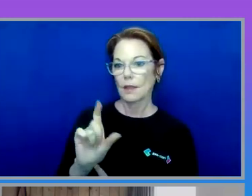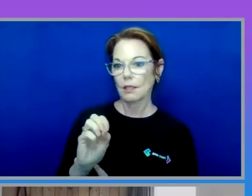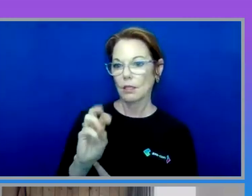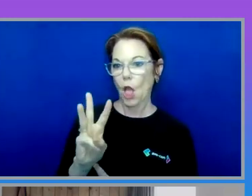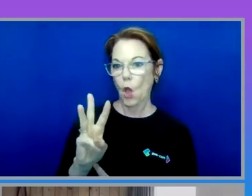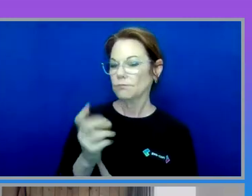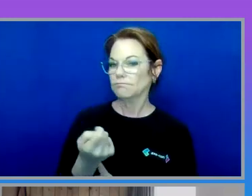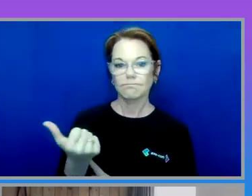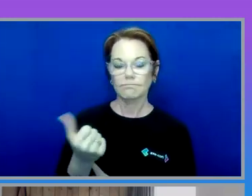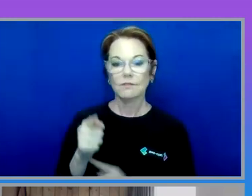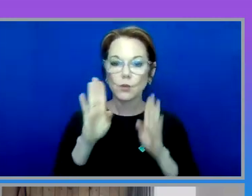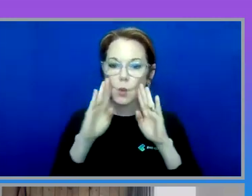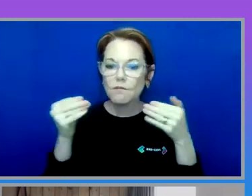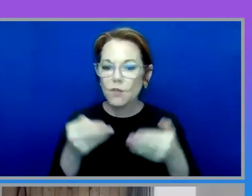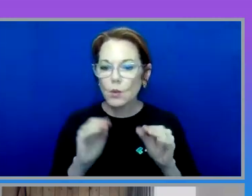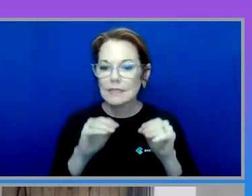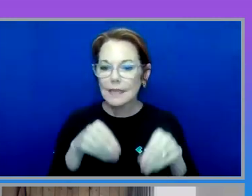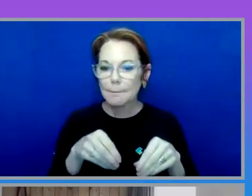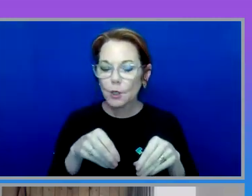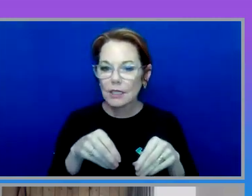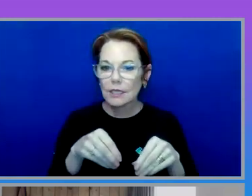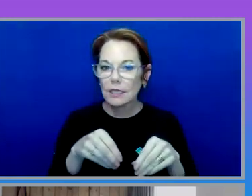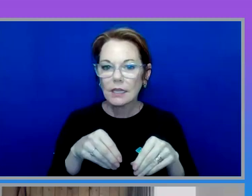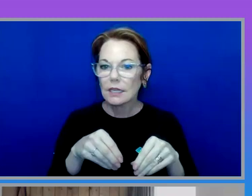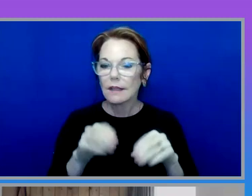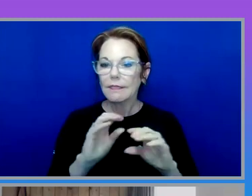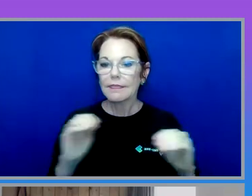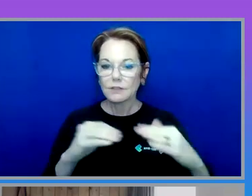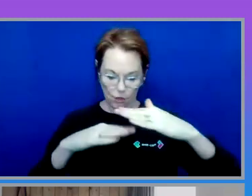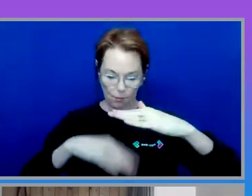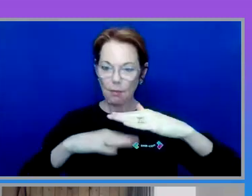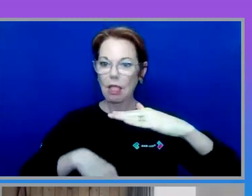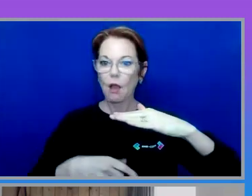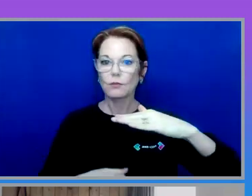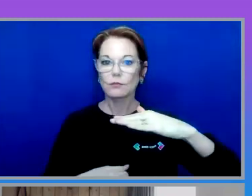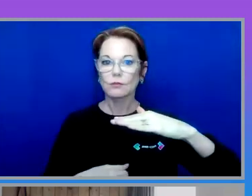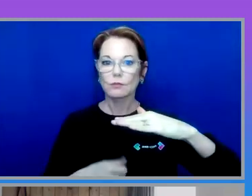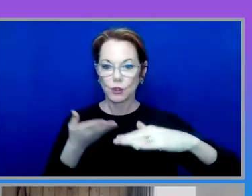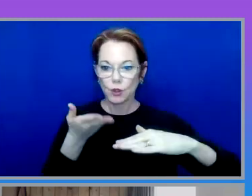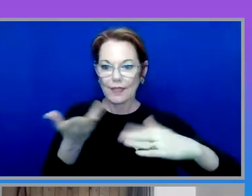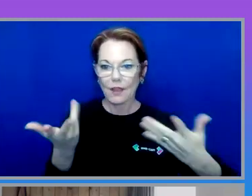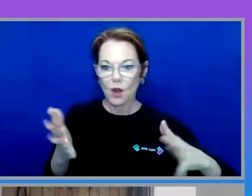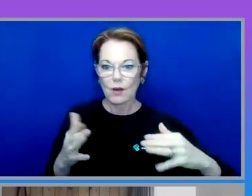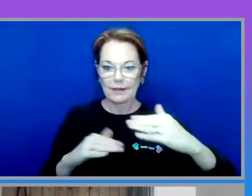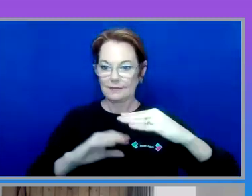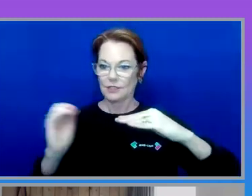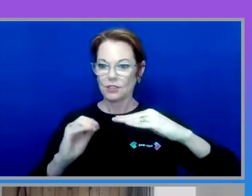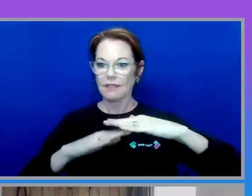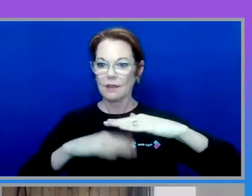focused on the input element when you get their instructions, there really is no below for you. You're there already. There's no more below.